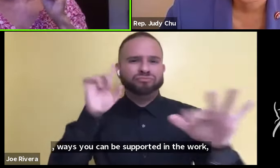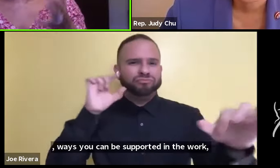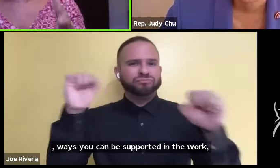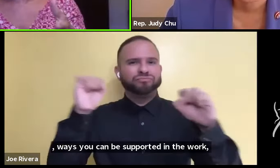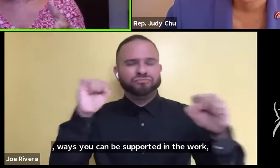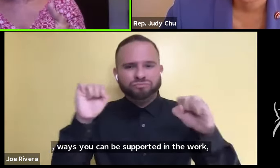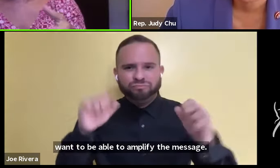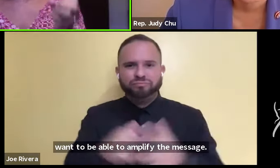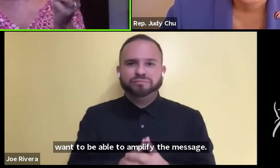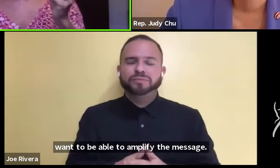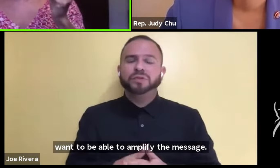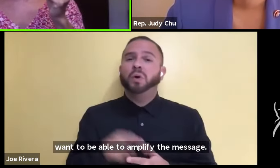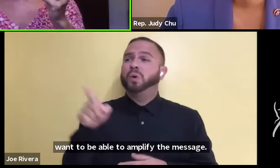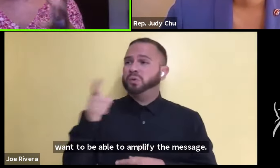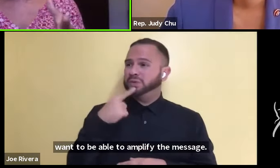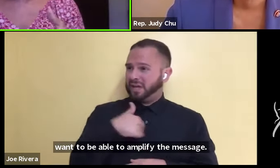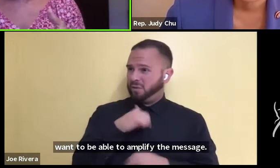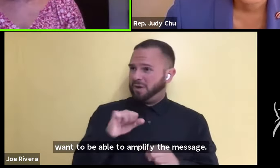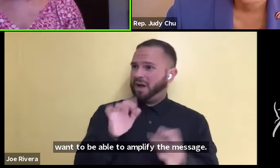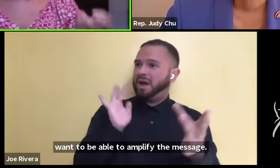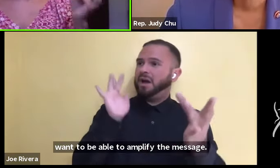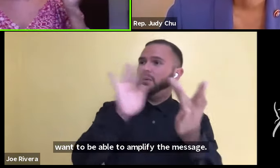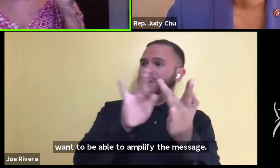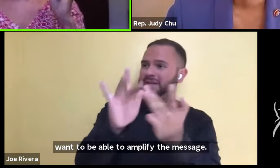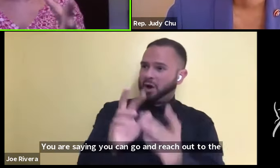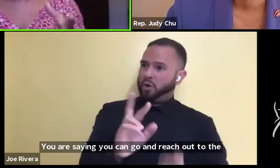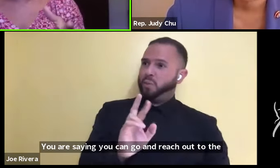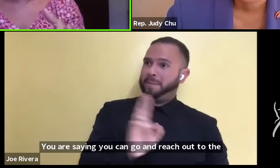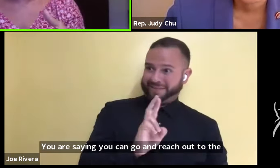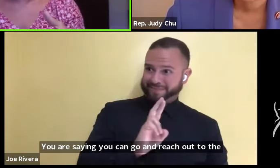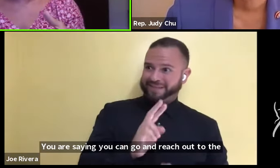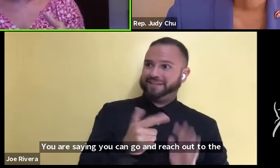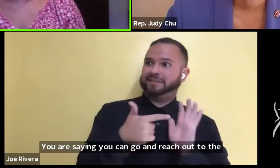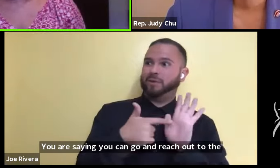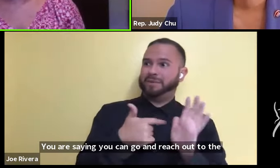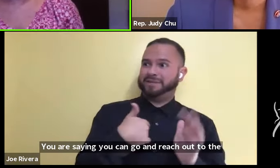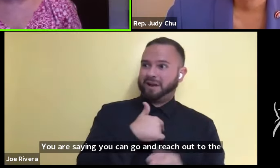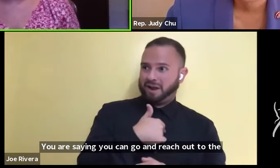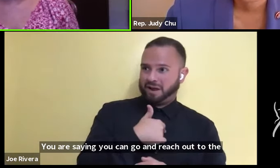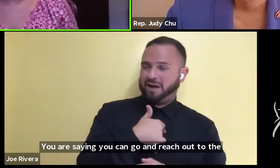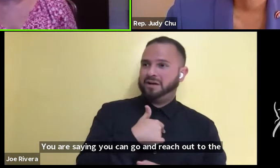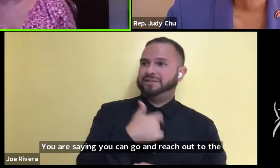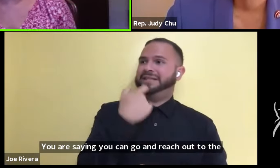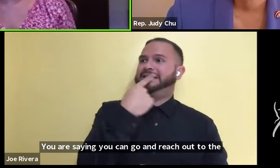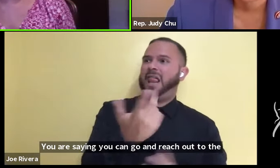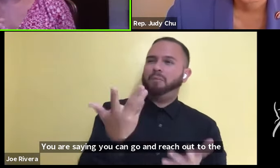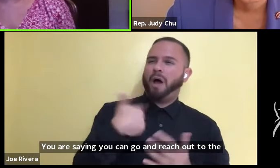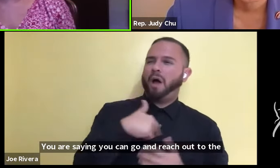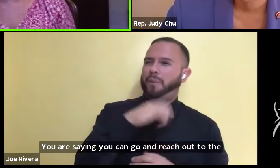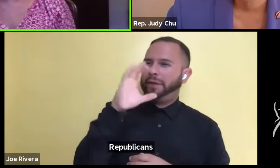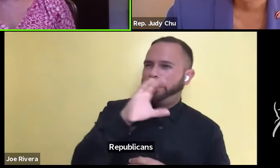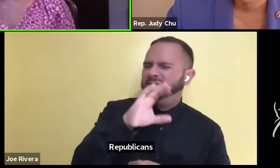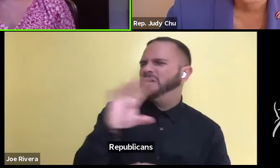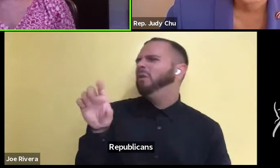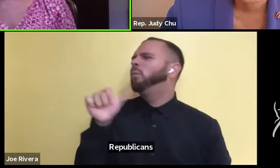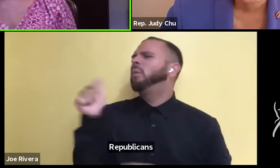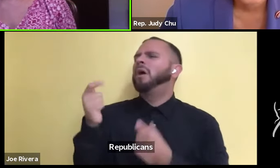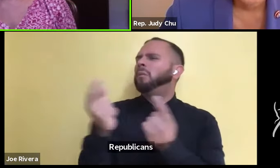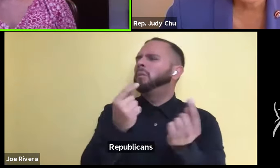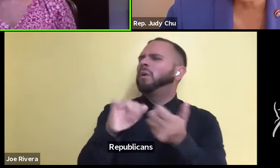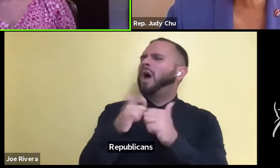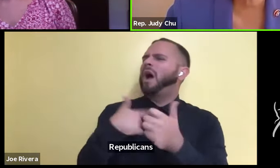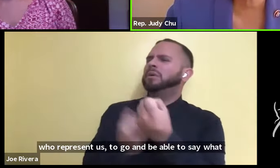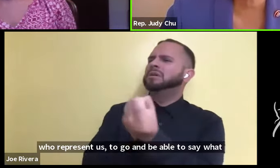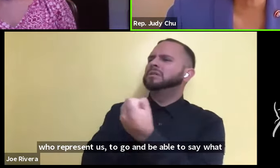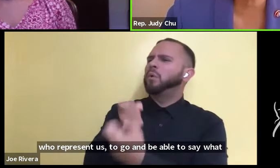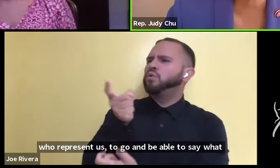the Republicans who represent us to go and be able to say what we're looking for. How else can we support you?